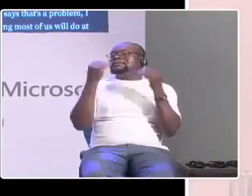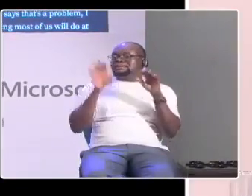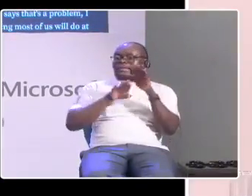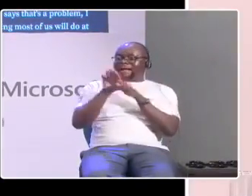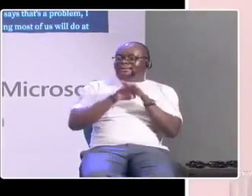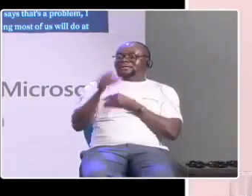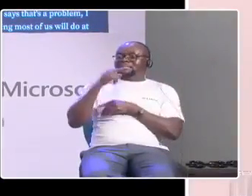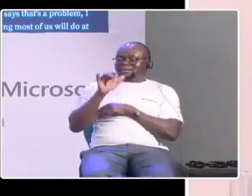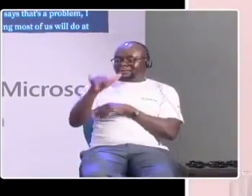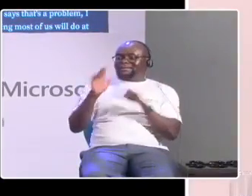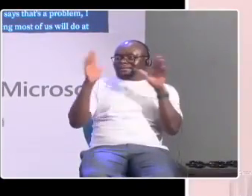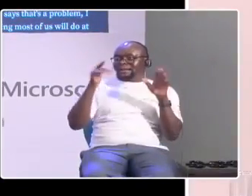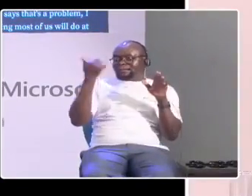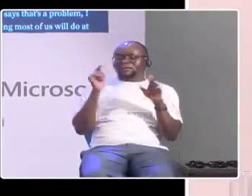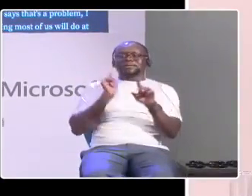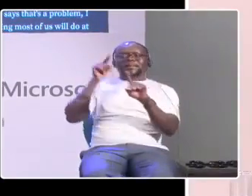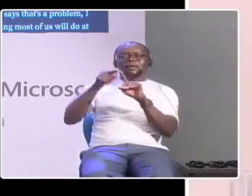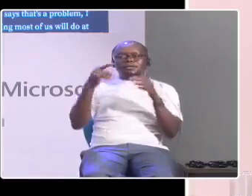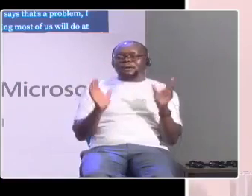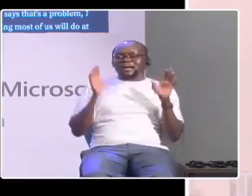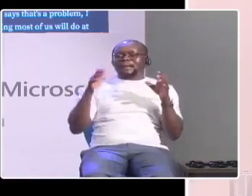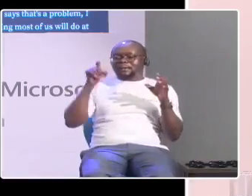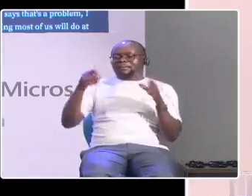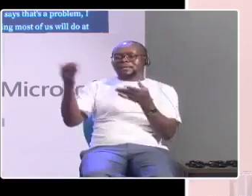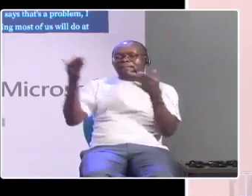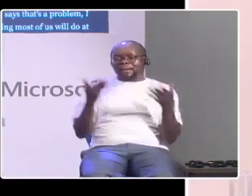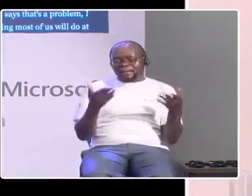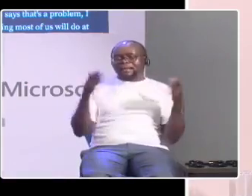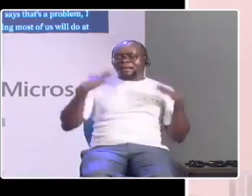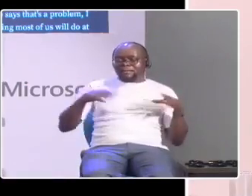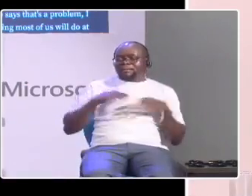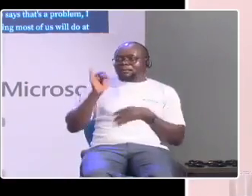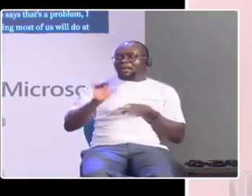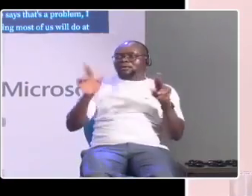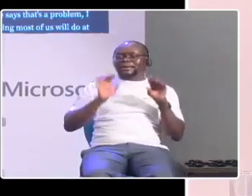mentioned, and that's great, because the goal is our company should be bringing in people